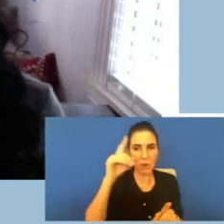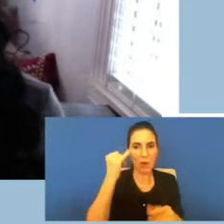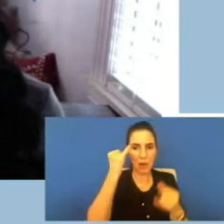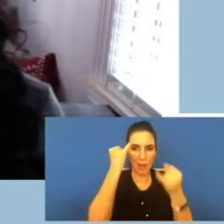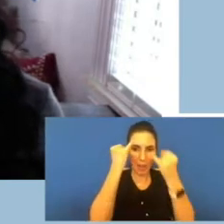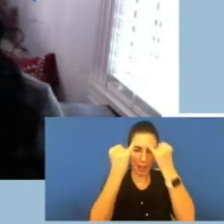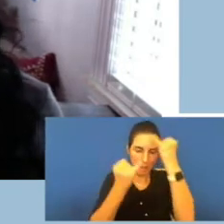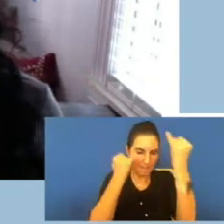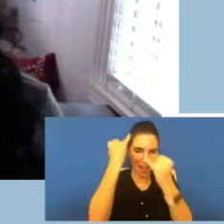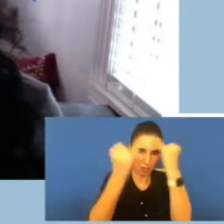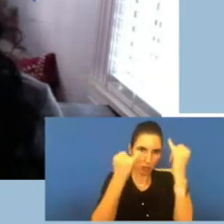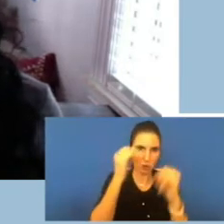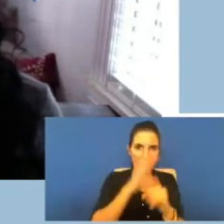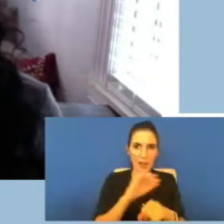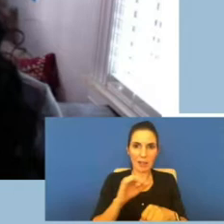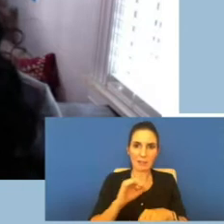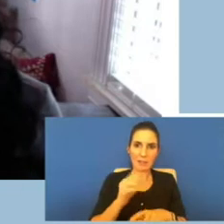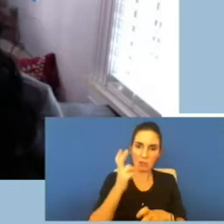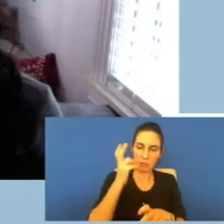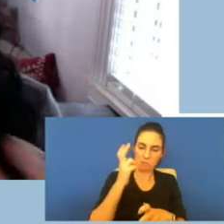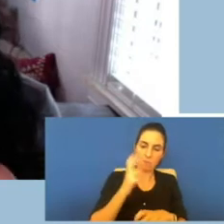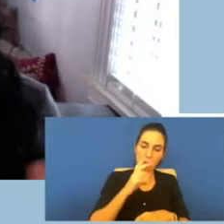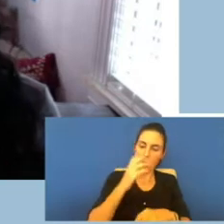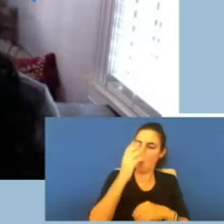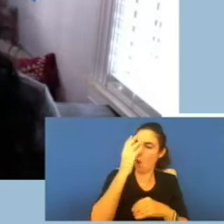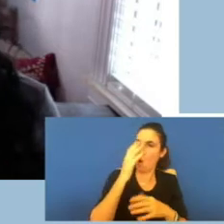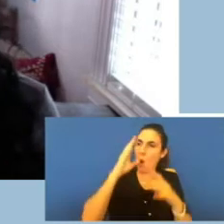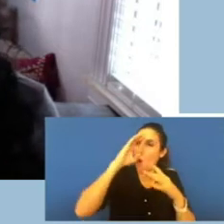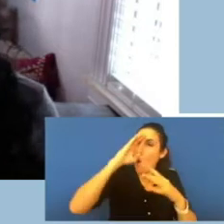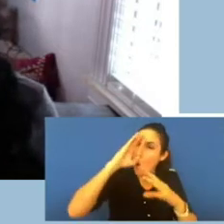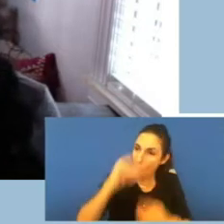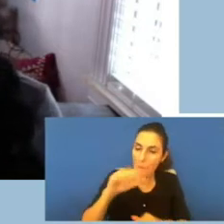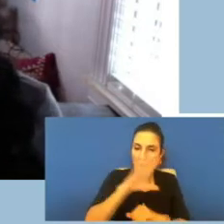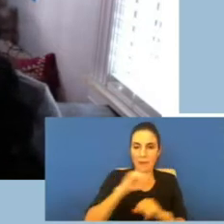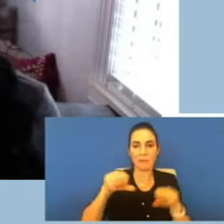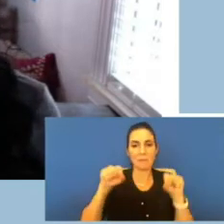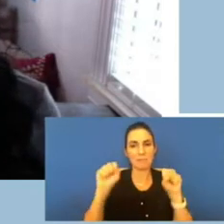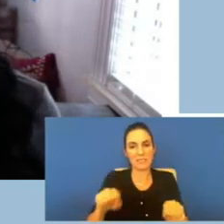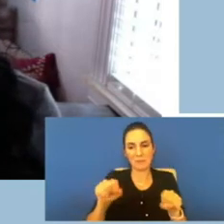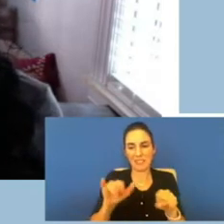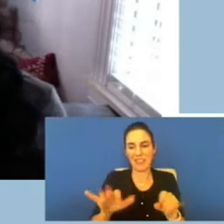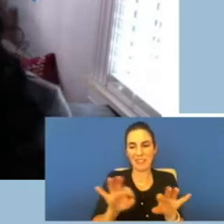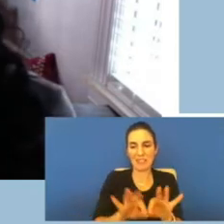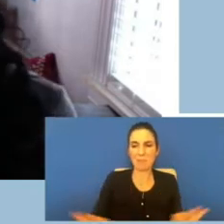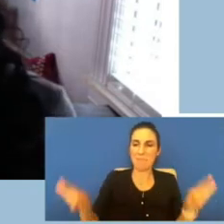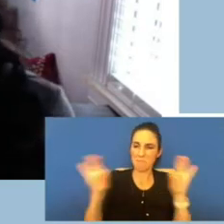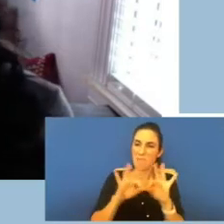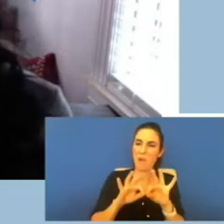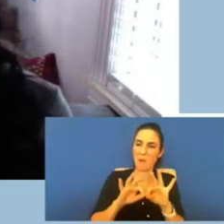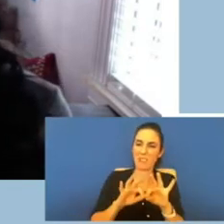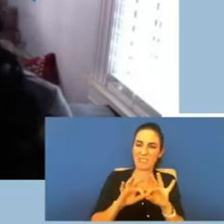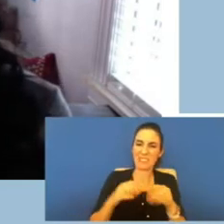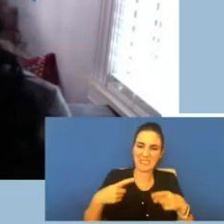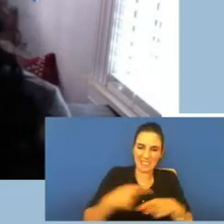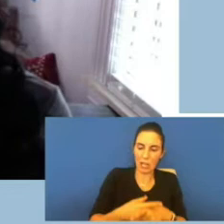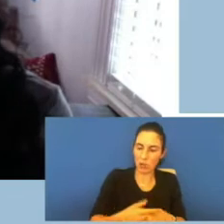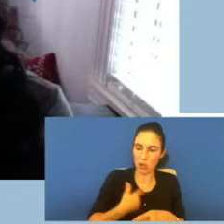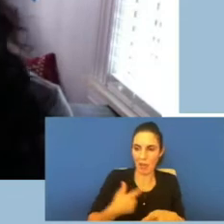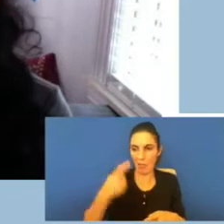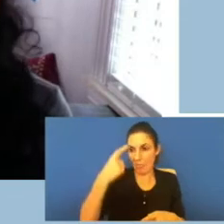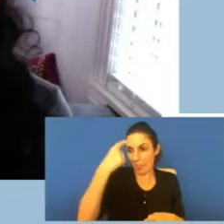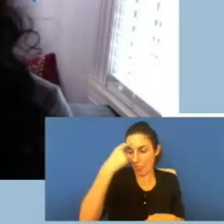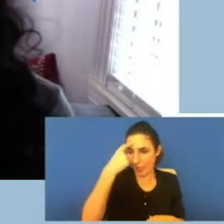like concrete hope and possibility. And I think that's a really important tension. So I'll just end by saying that I think